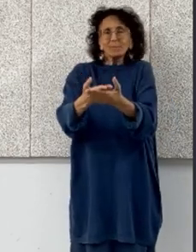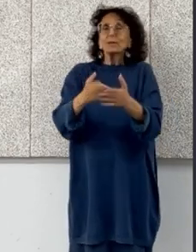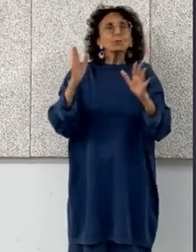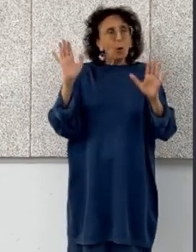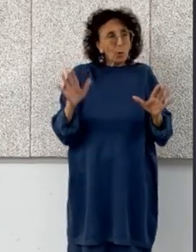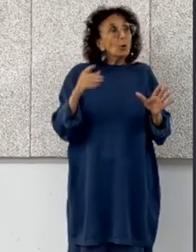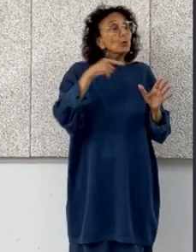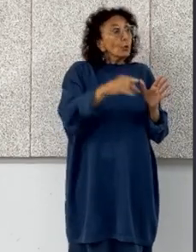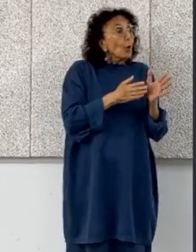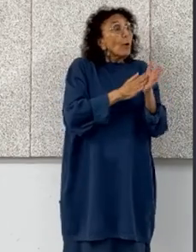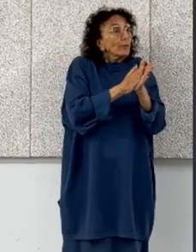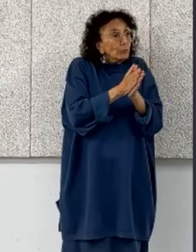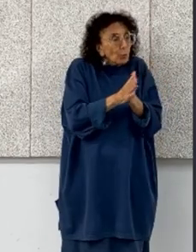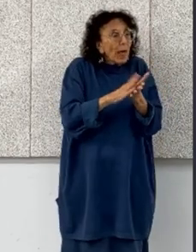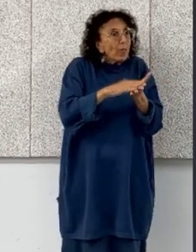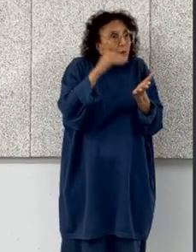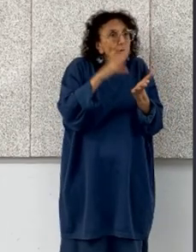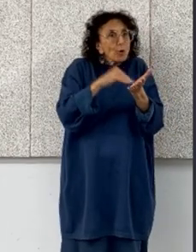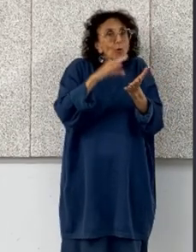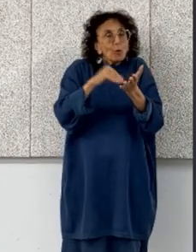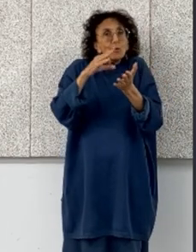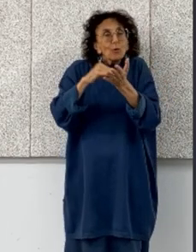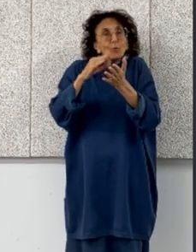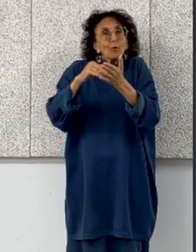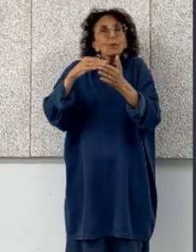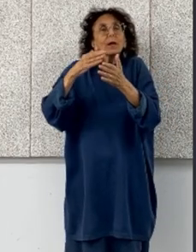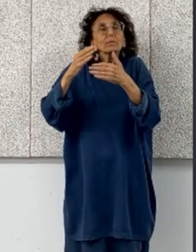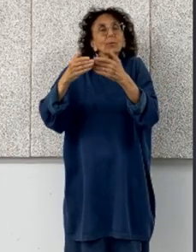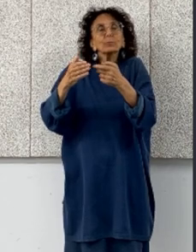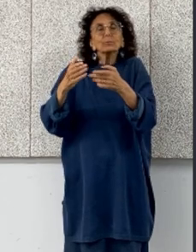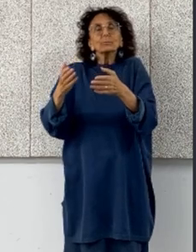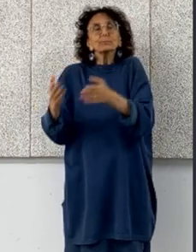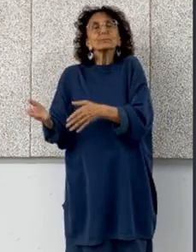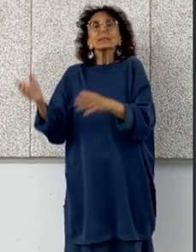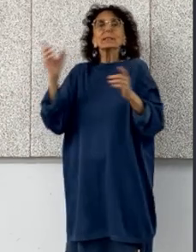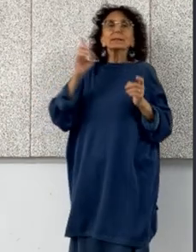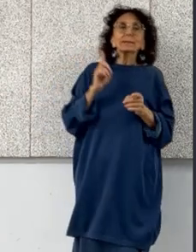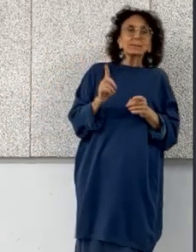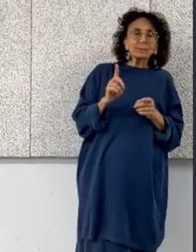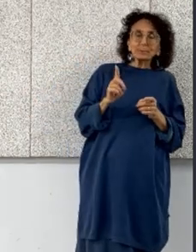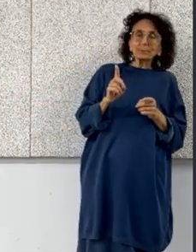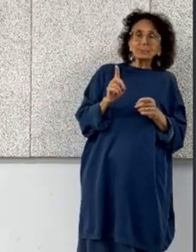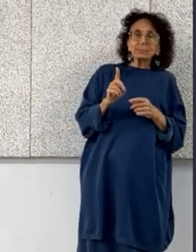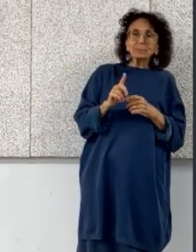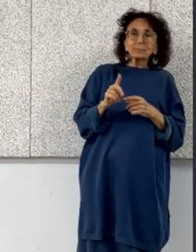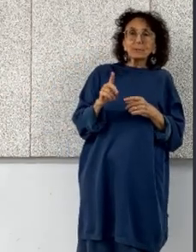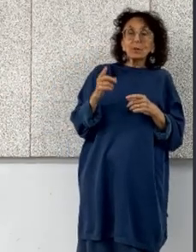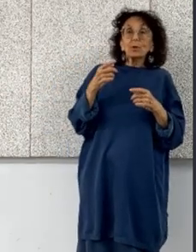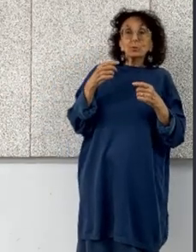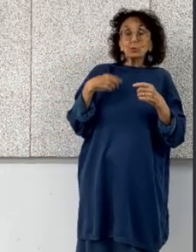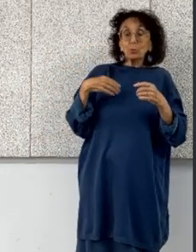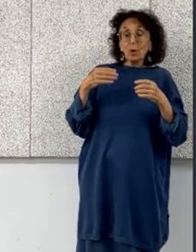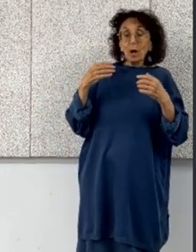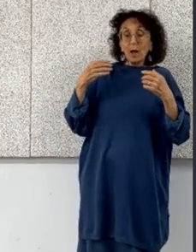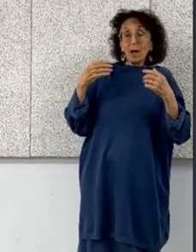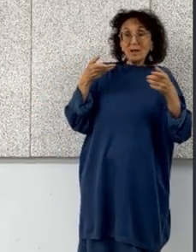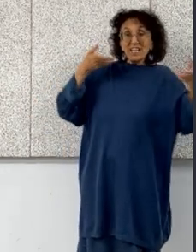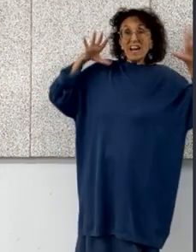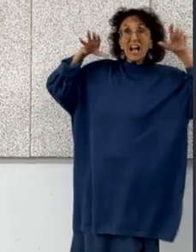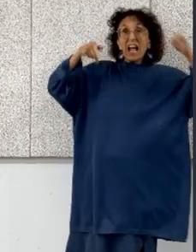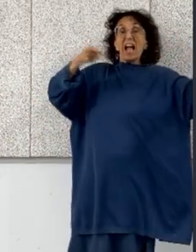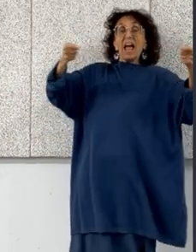lot. That element of letting go of control is killer. Talk